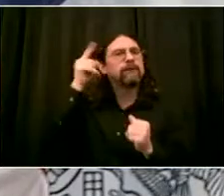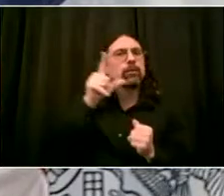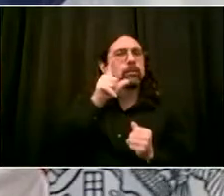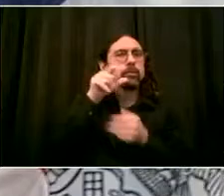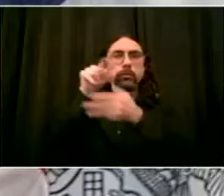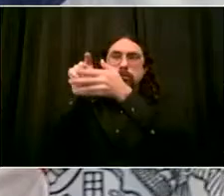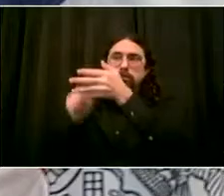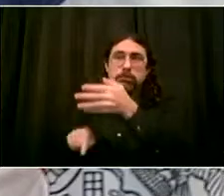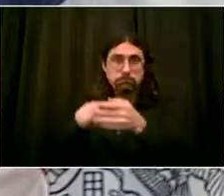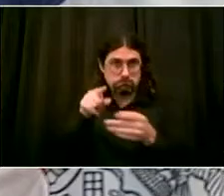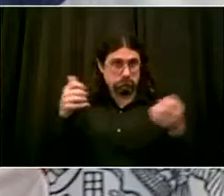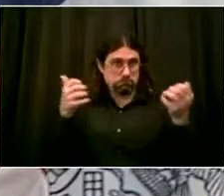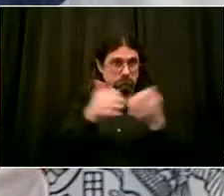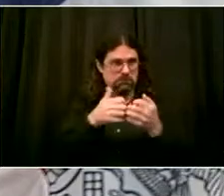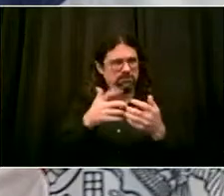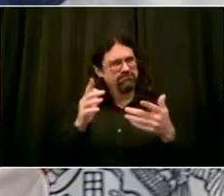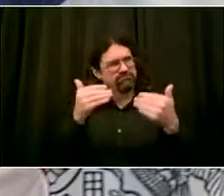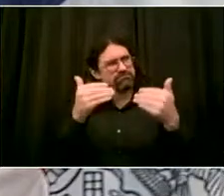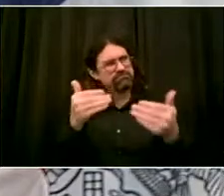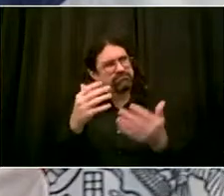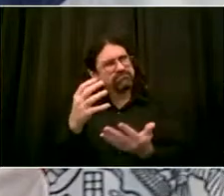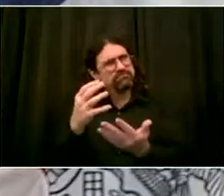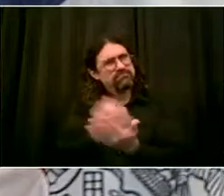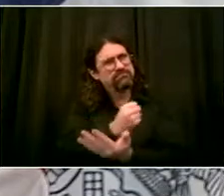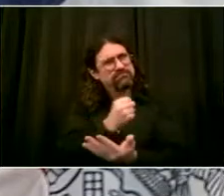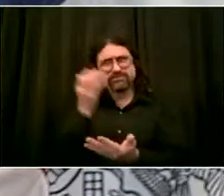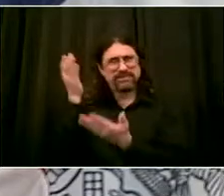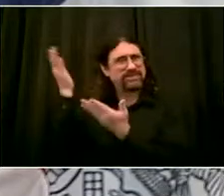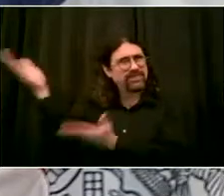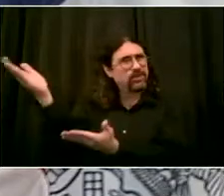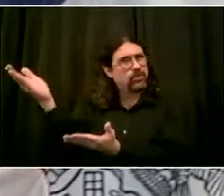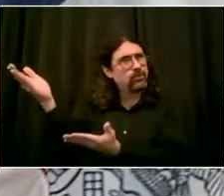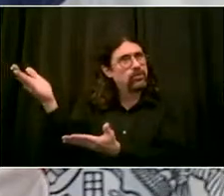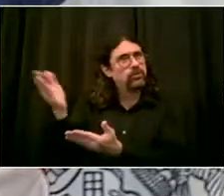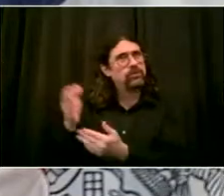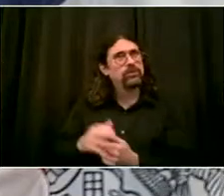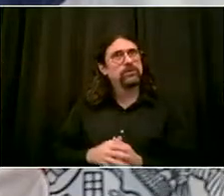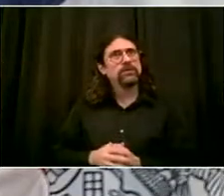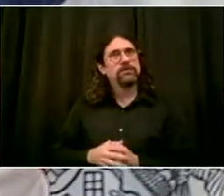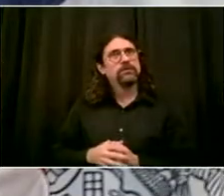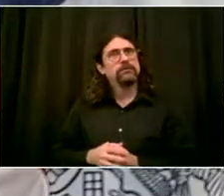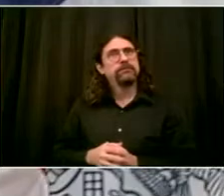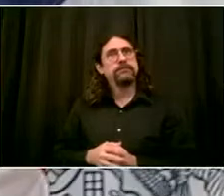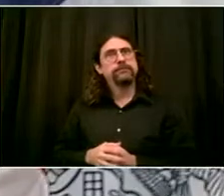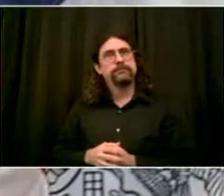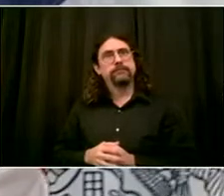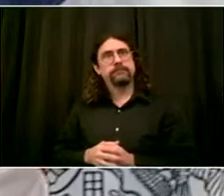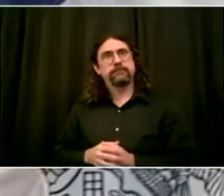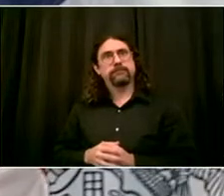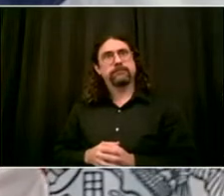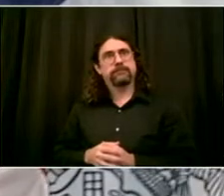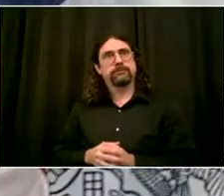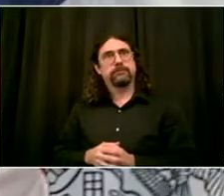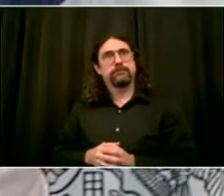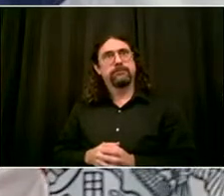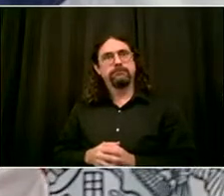we'll keep expanding it and obviously we're working really hard to get to the point where schools are back open and that's uh going to be an option